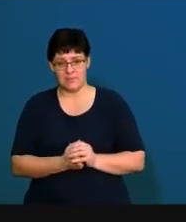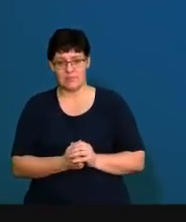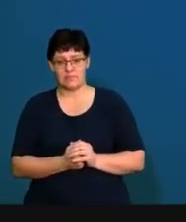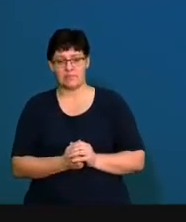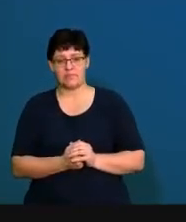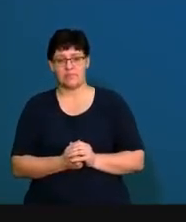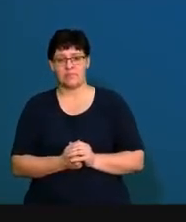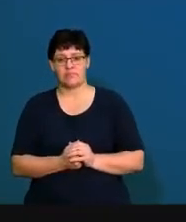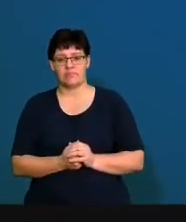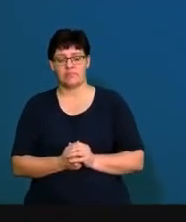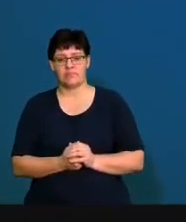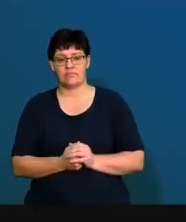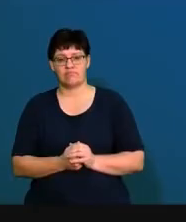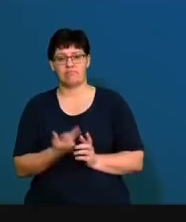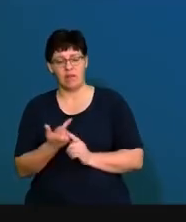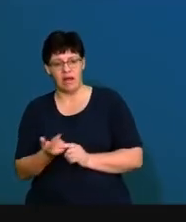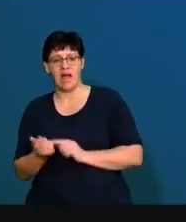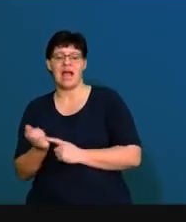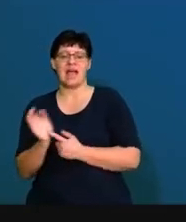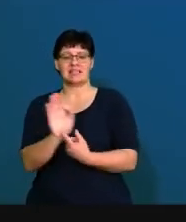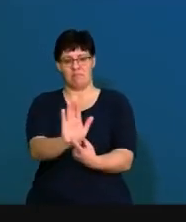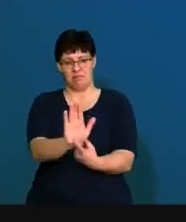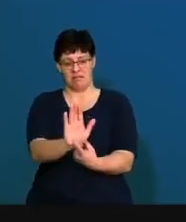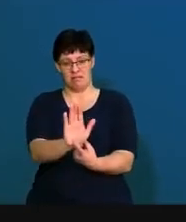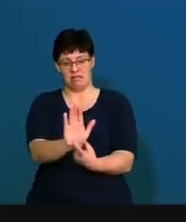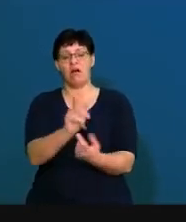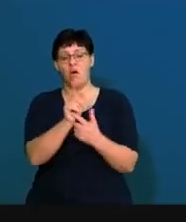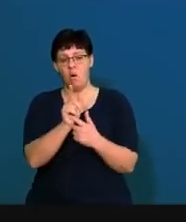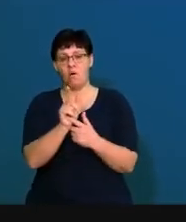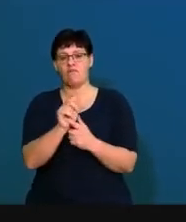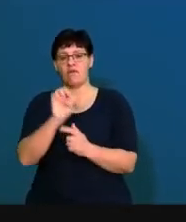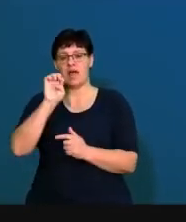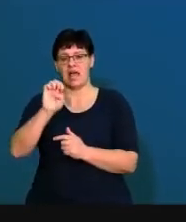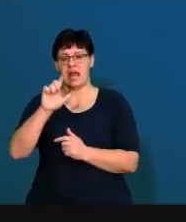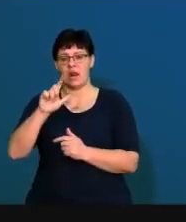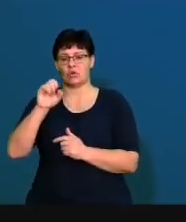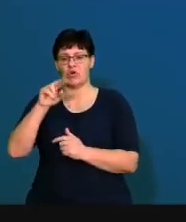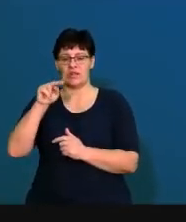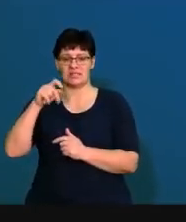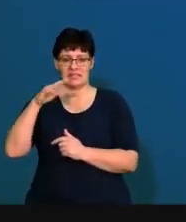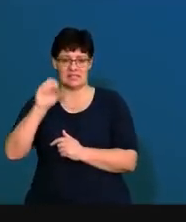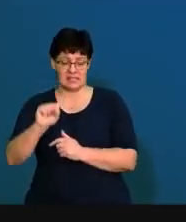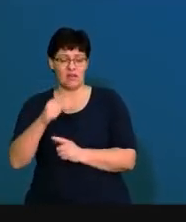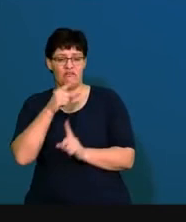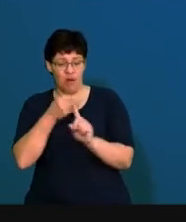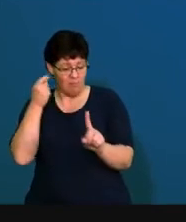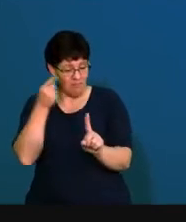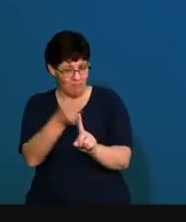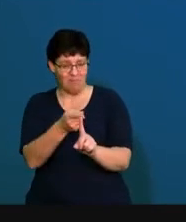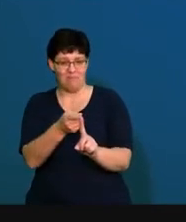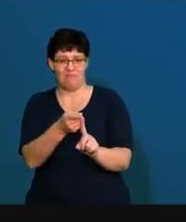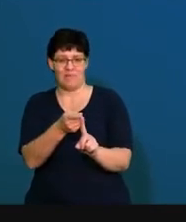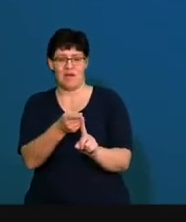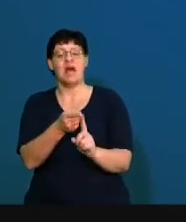right? Moving on to the example of the electrolysis of sodium chloride. Now remember,